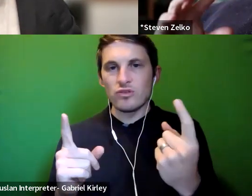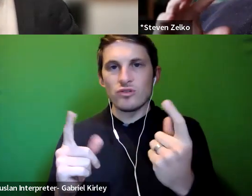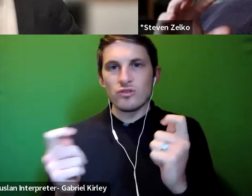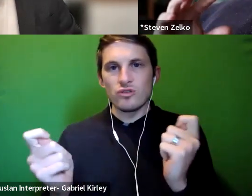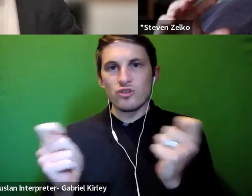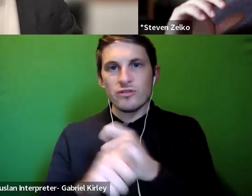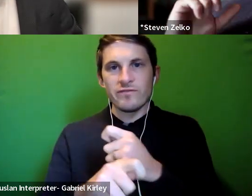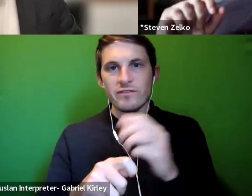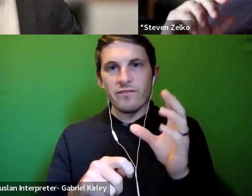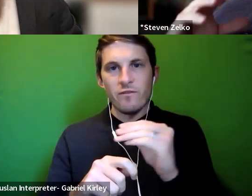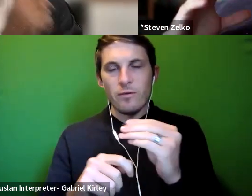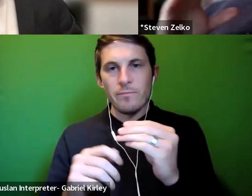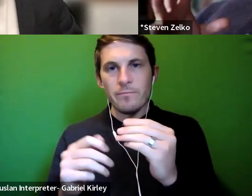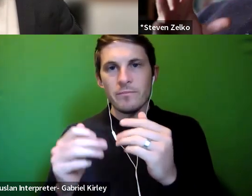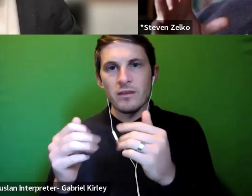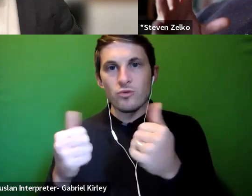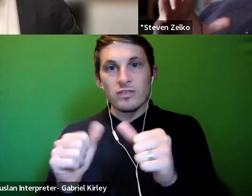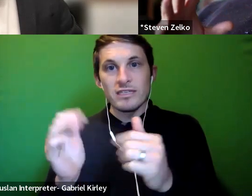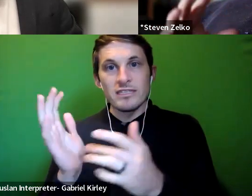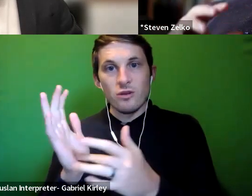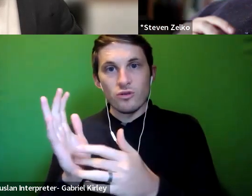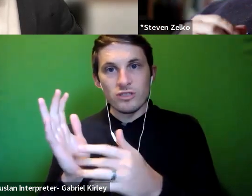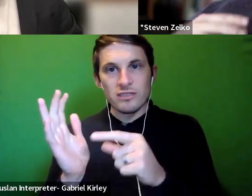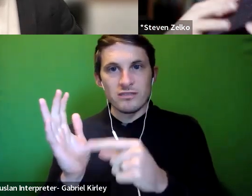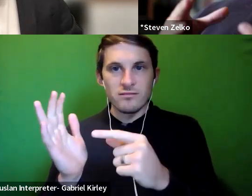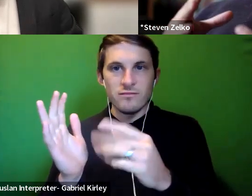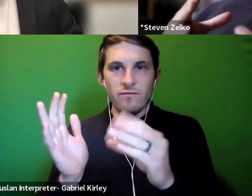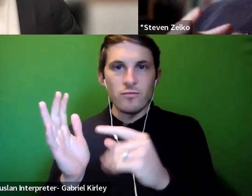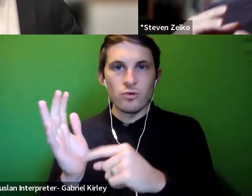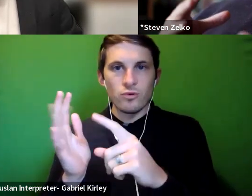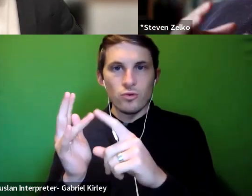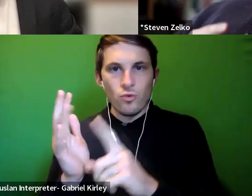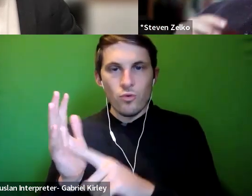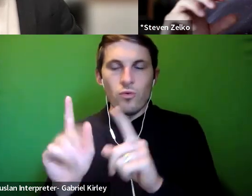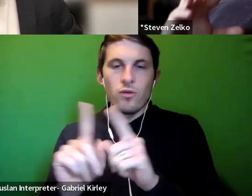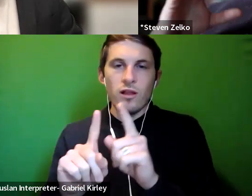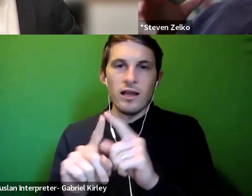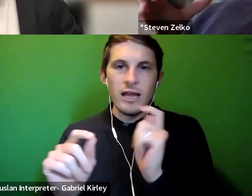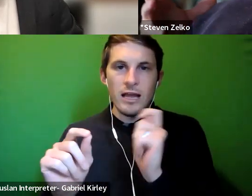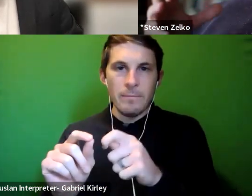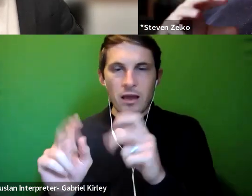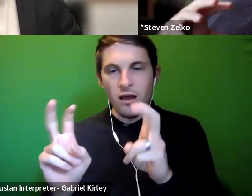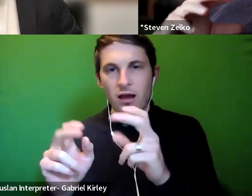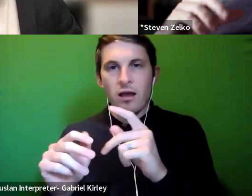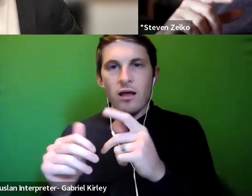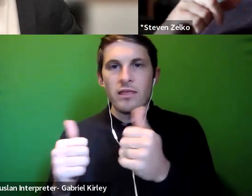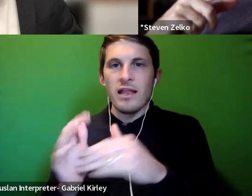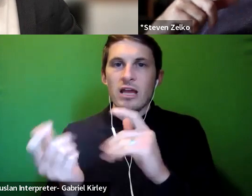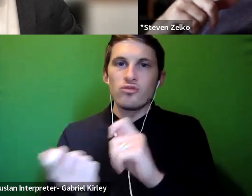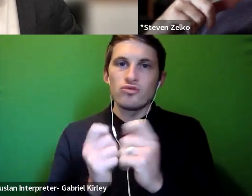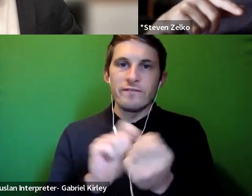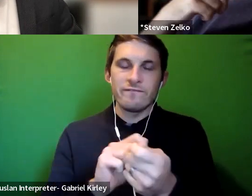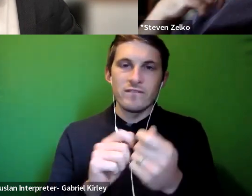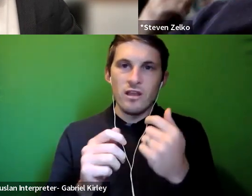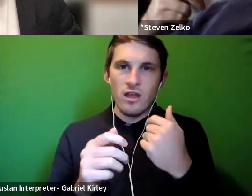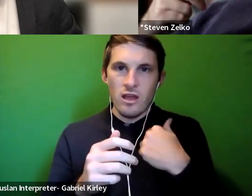use of technology as a tool, and you would, you know, a hammer or a nail or anything like that, to the shift of it's being, you're engaging with